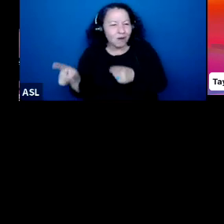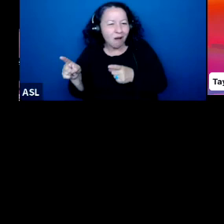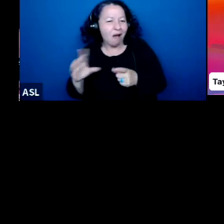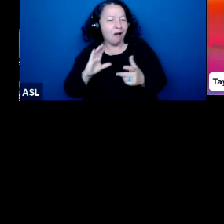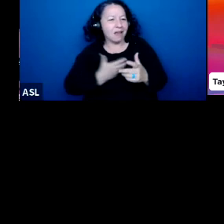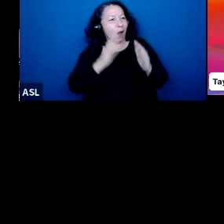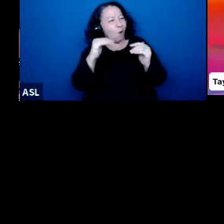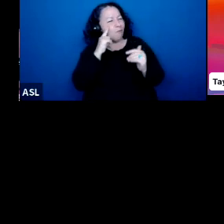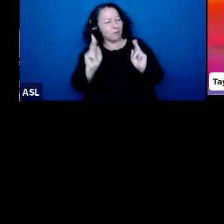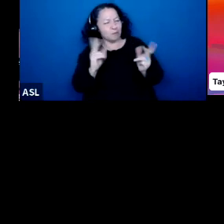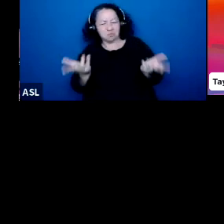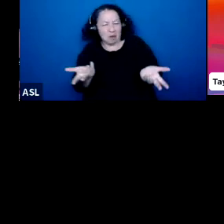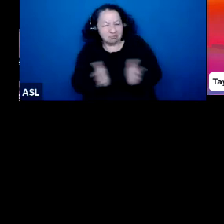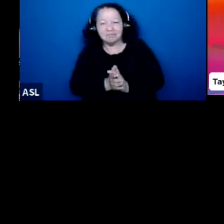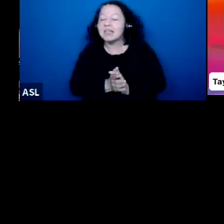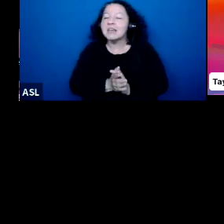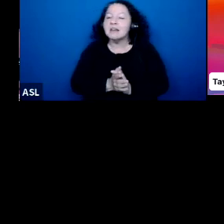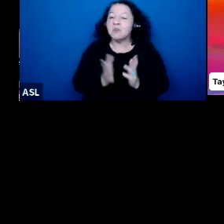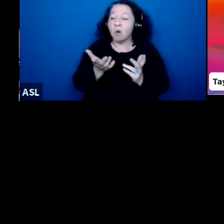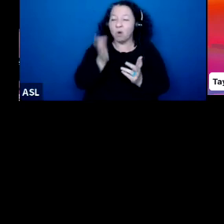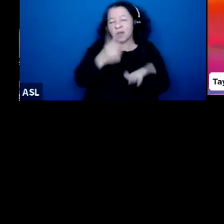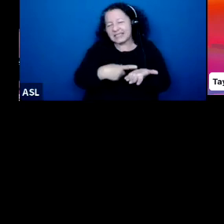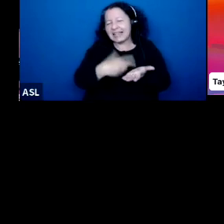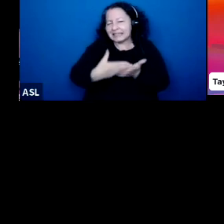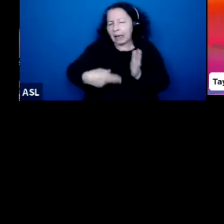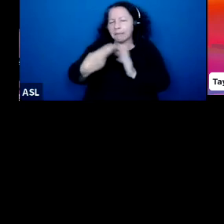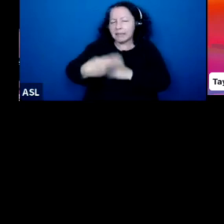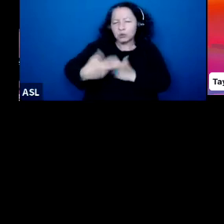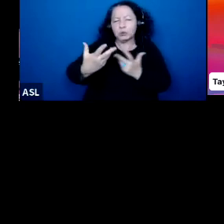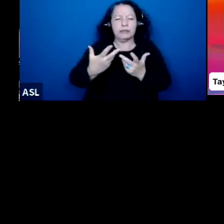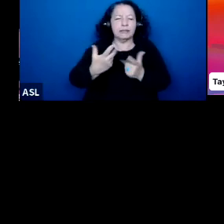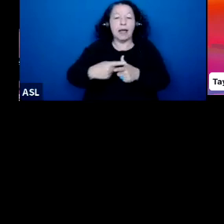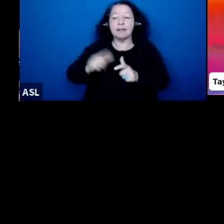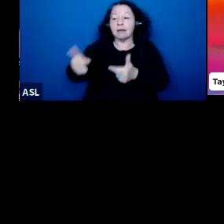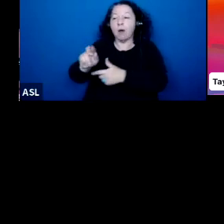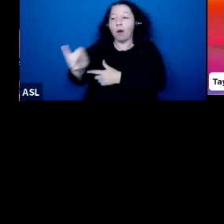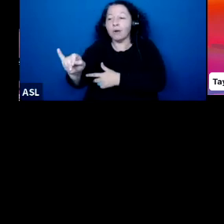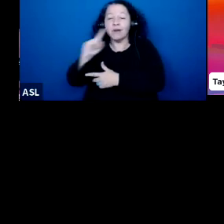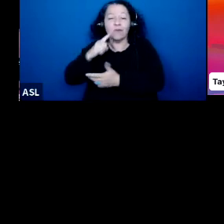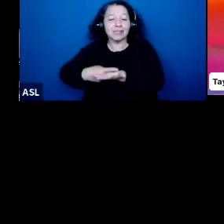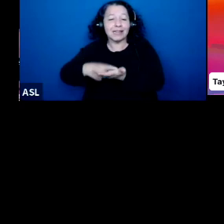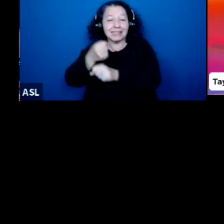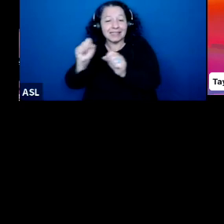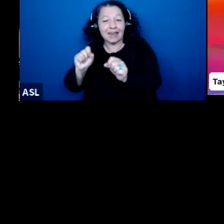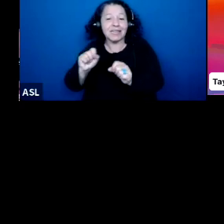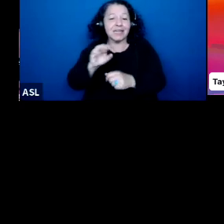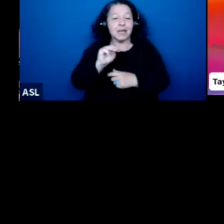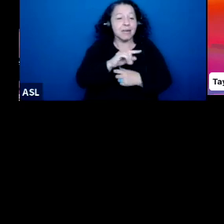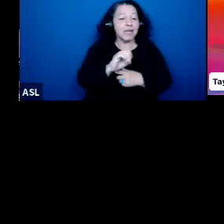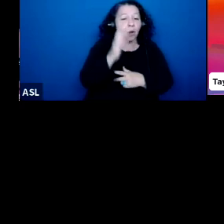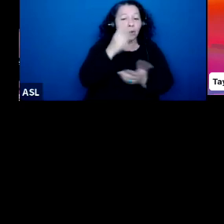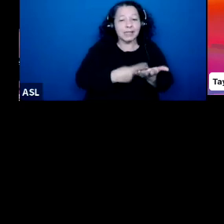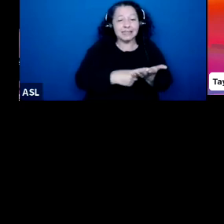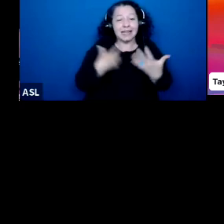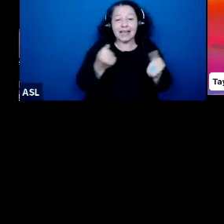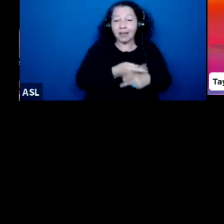to talk about safety. Matteo is gonna talk about the healthcare section. And then also we're going to go